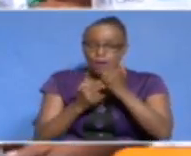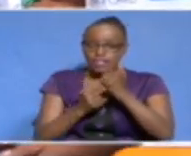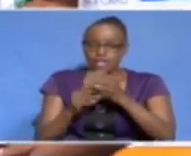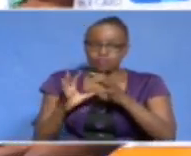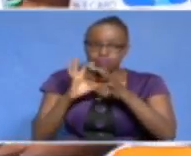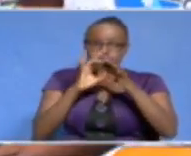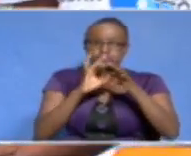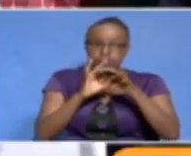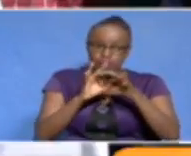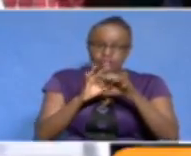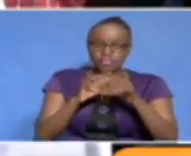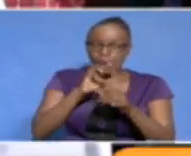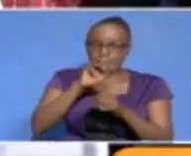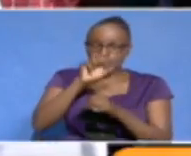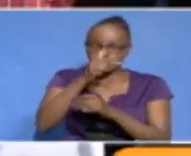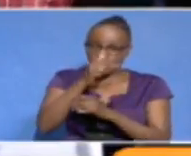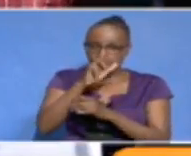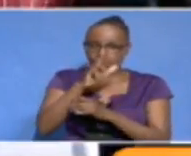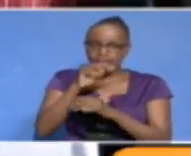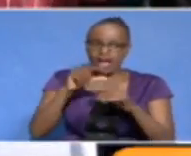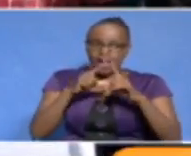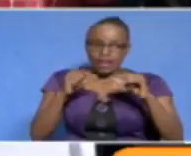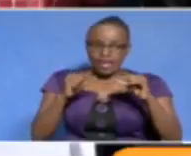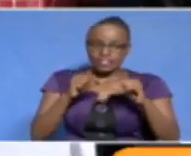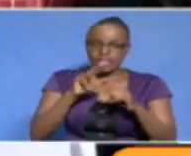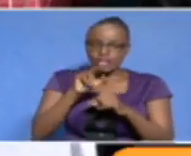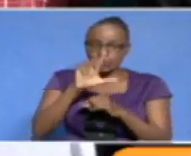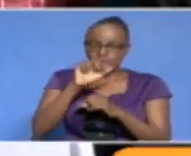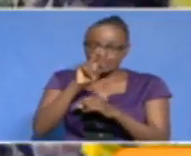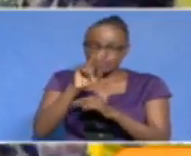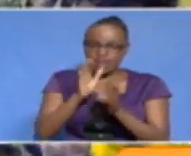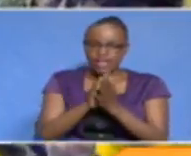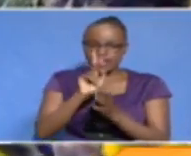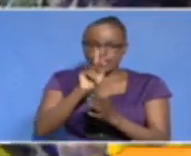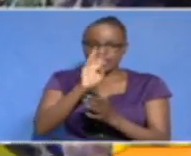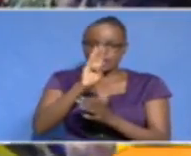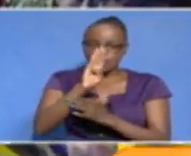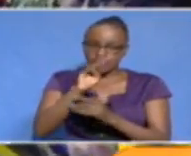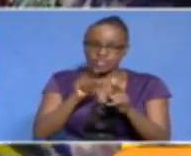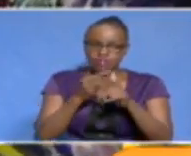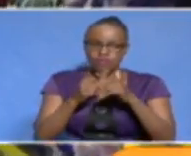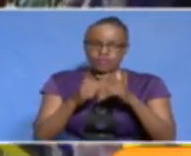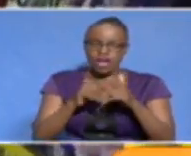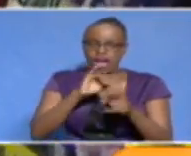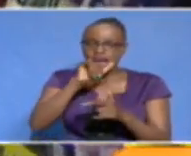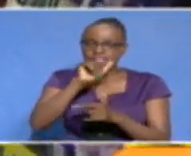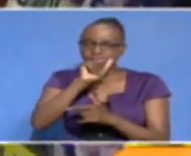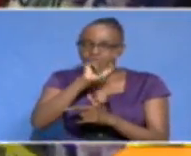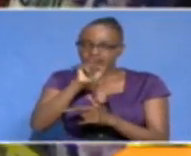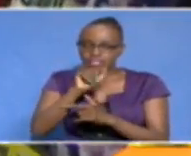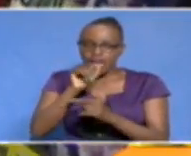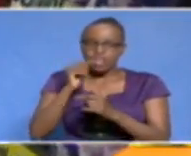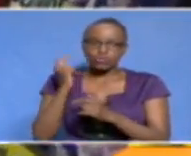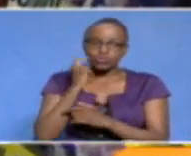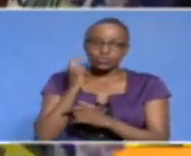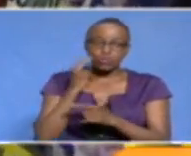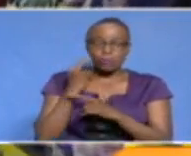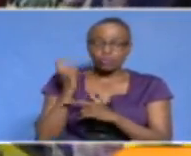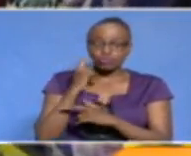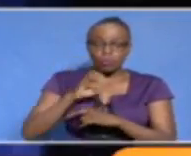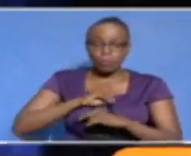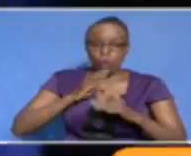bringing together MasterCard, Unilever and KCB Bank was launched. The partnership, dubbed Jazaduka, seeks to provide shop owners